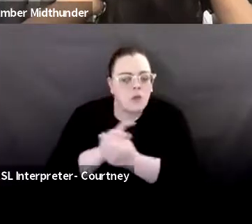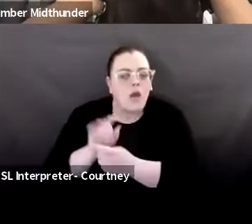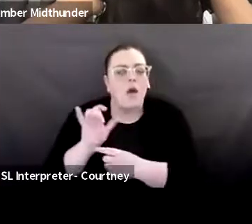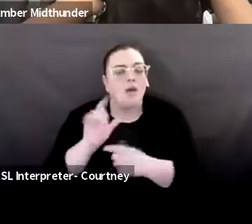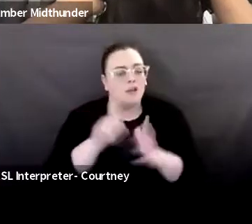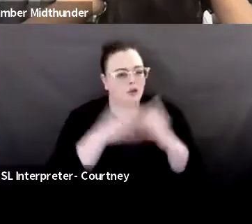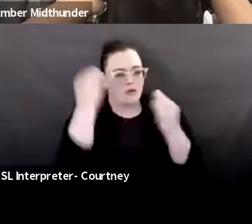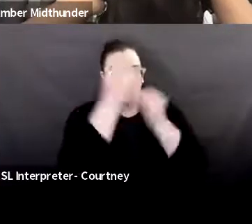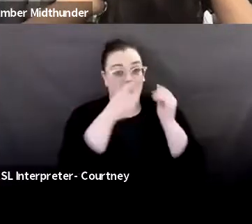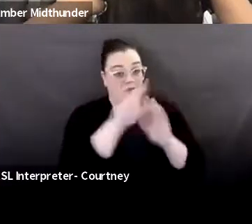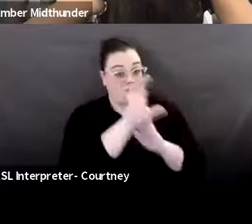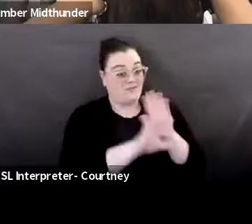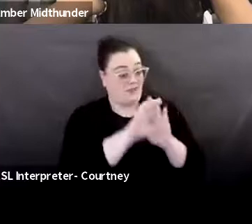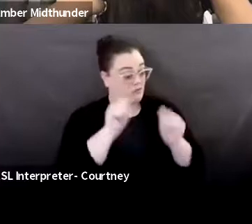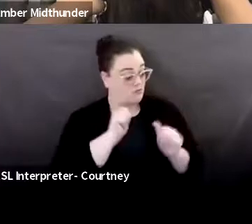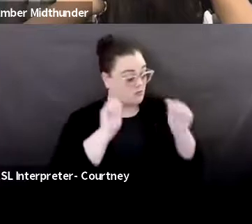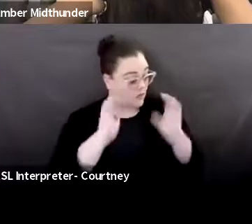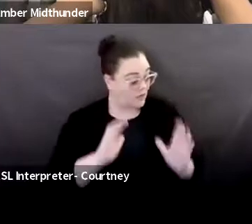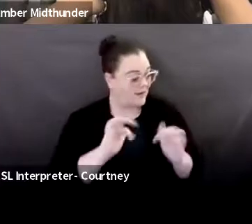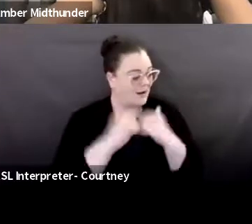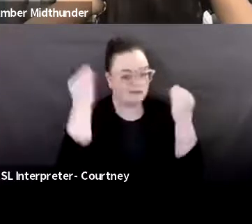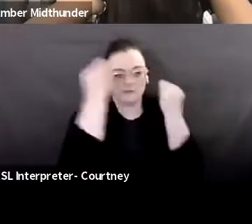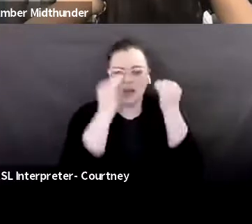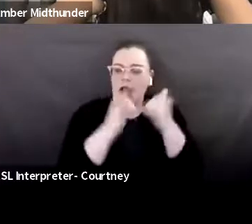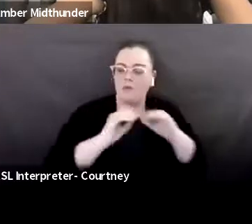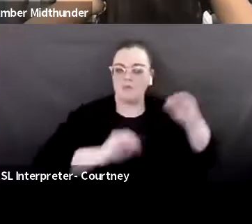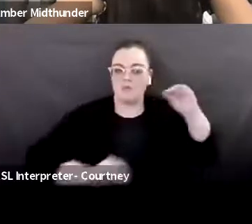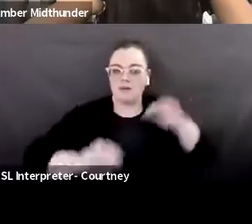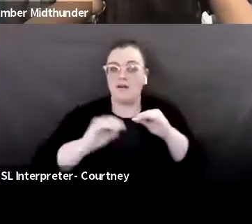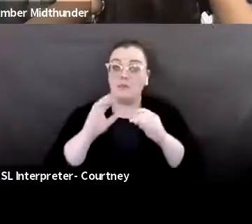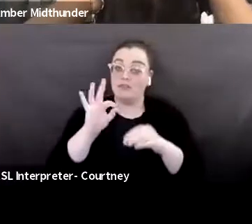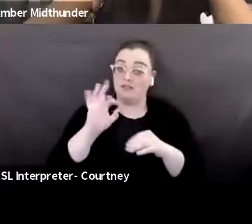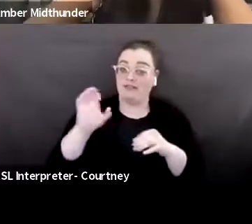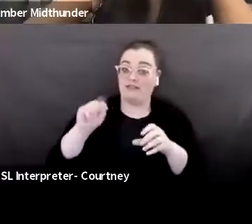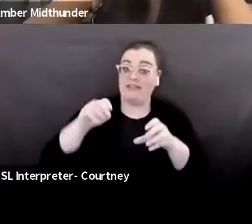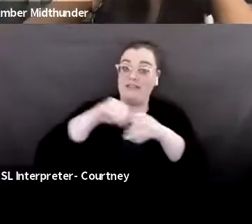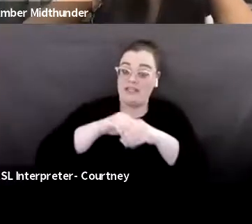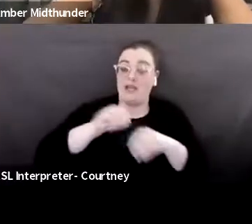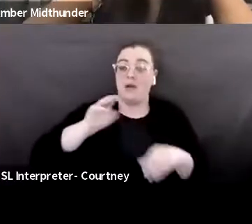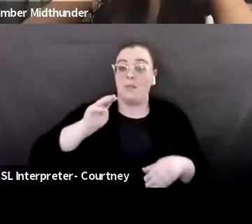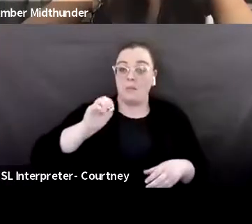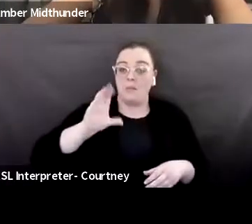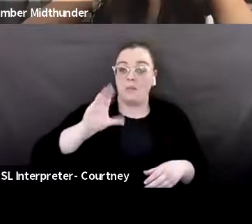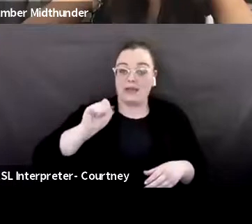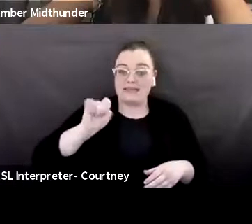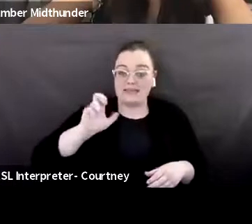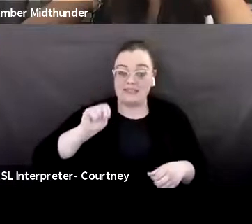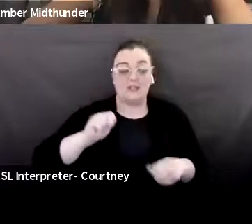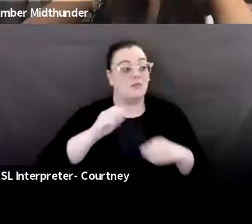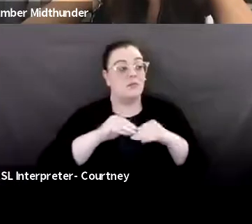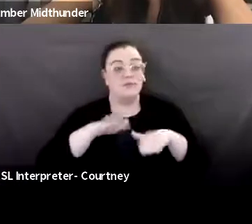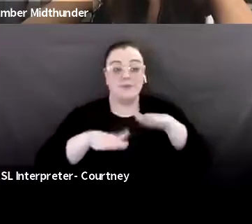do as a character actor, the way that you move. Put your feet in moccasins. Put your feet on the earth. How does that change the way